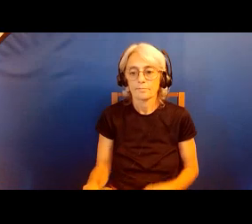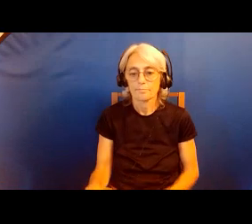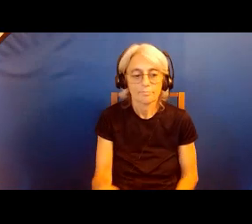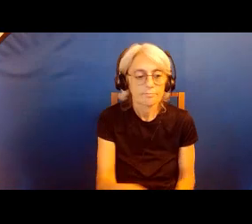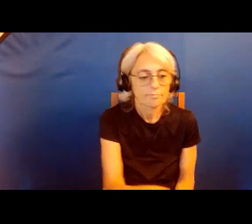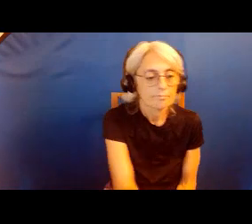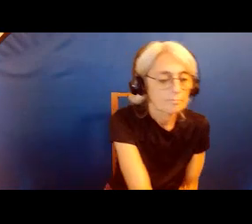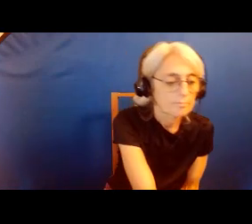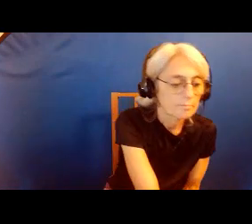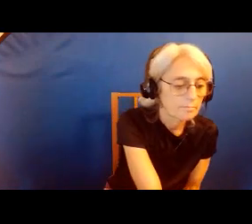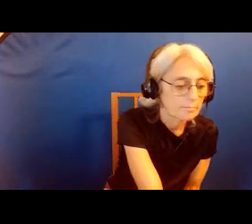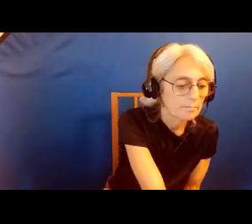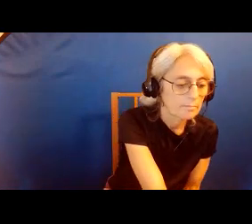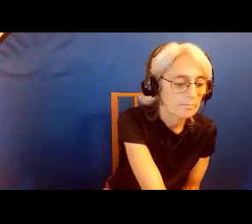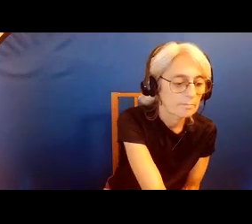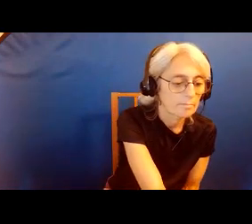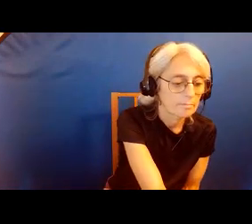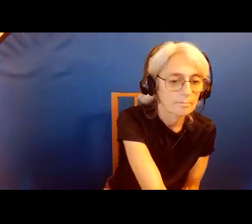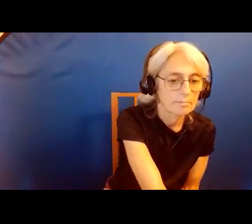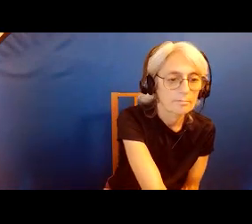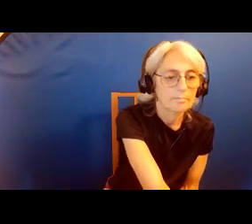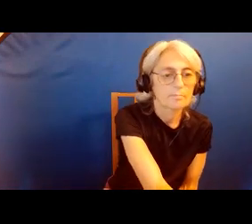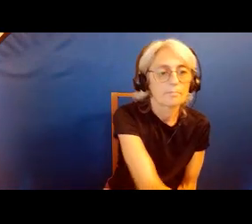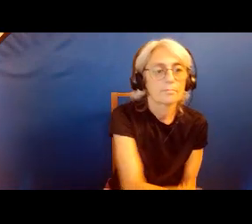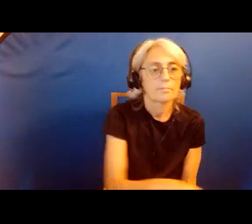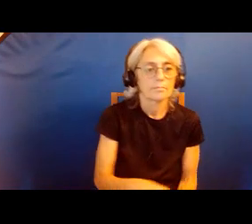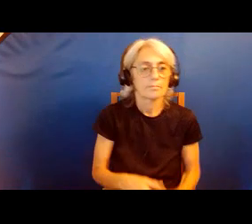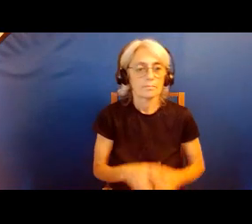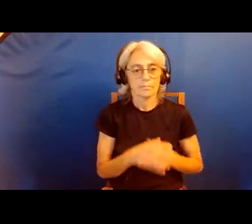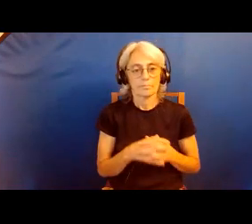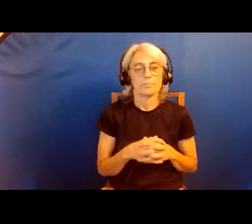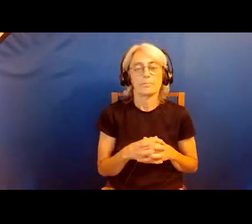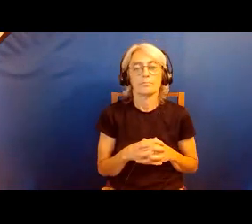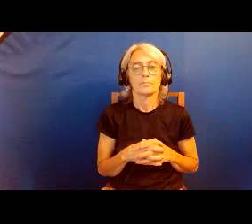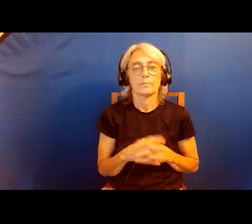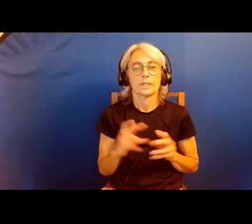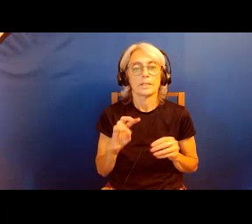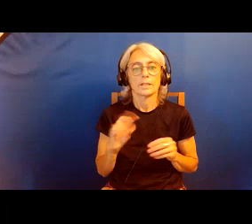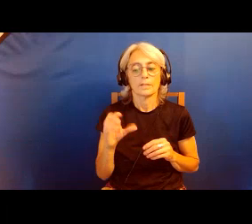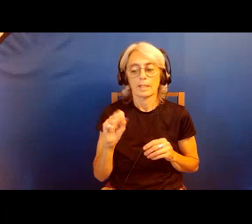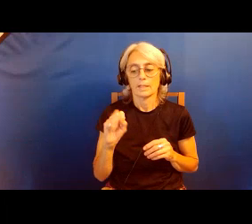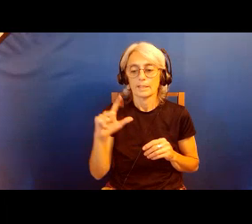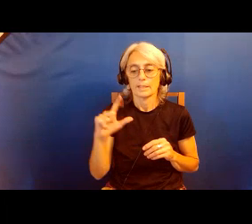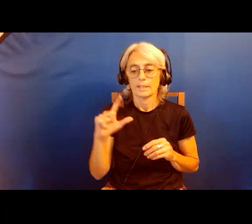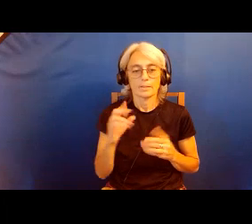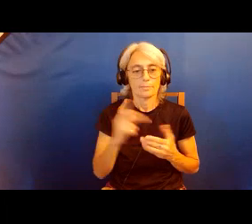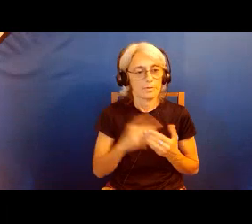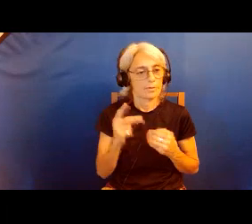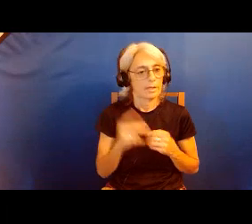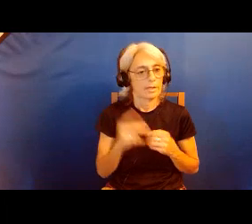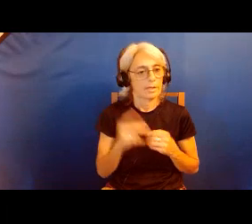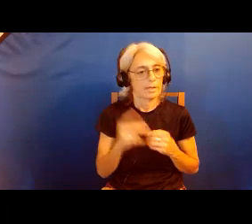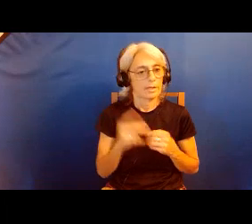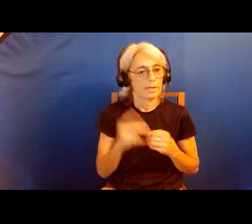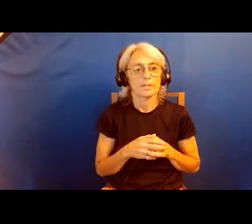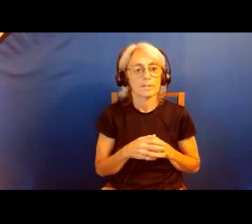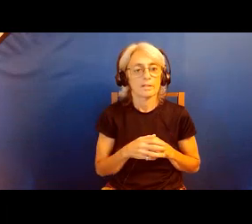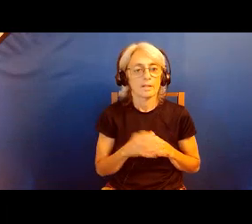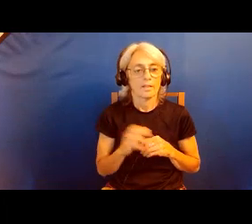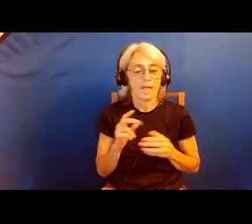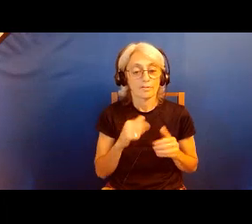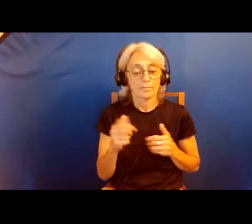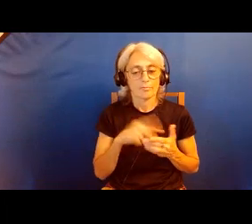Next slide. There we go. The State Route 710 Sales Program is a result of a now defunct transportation project that proposed